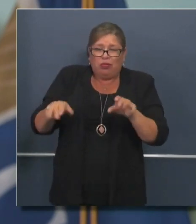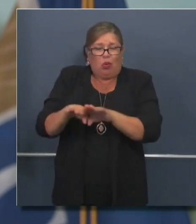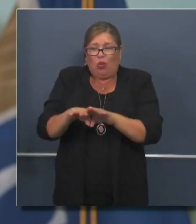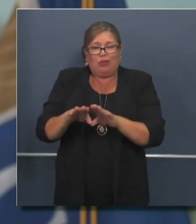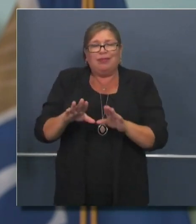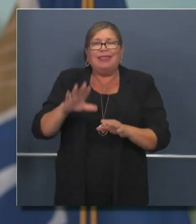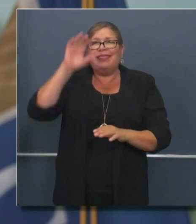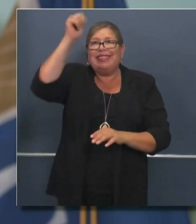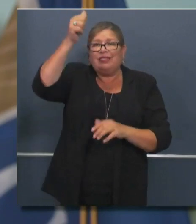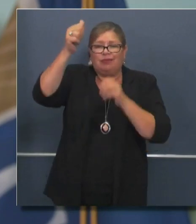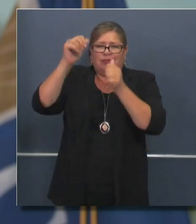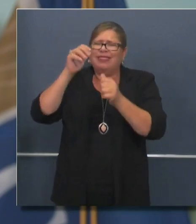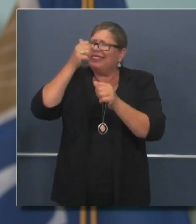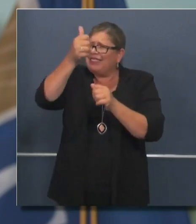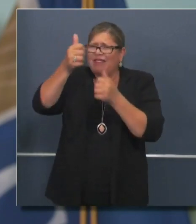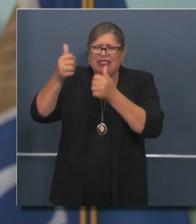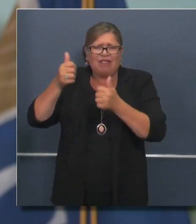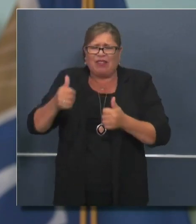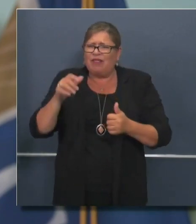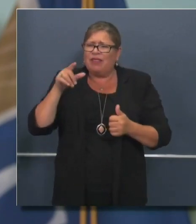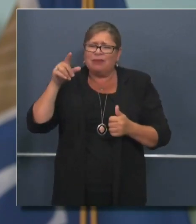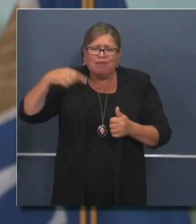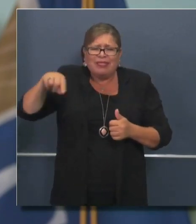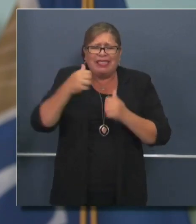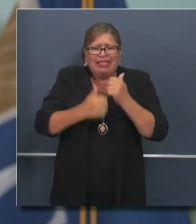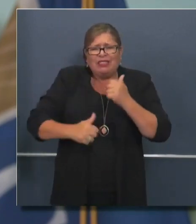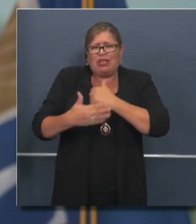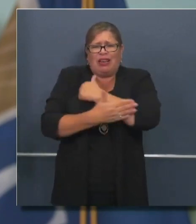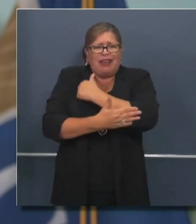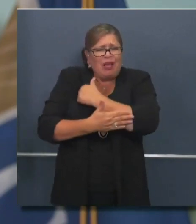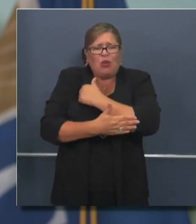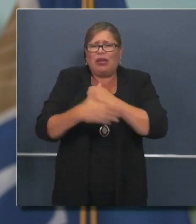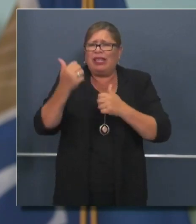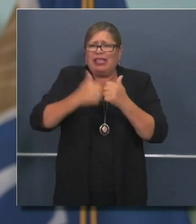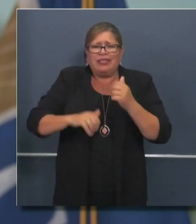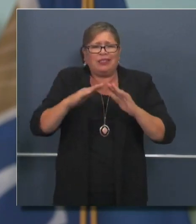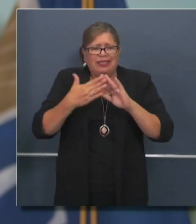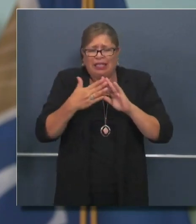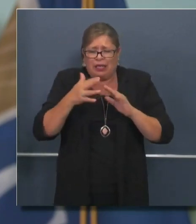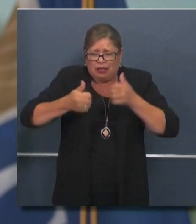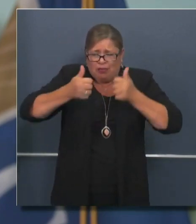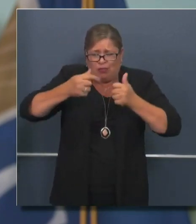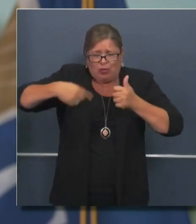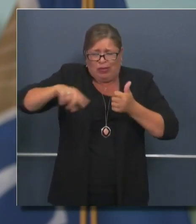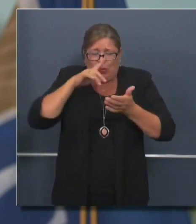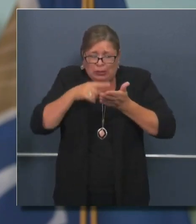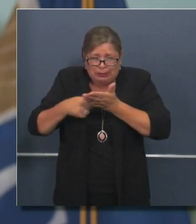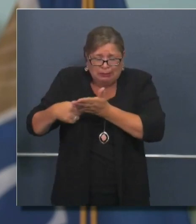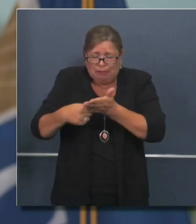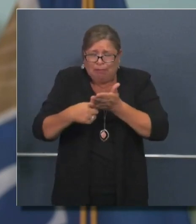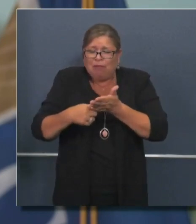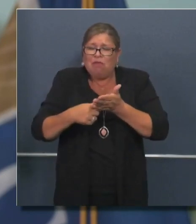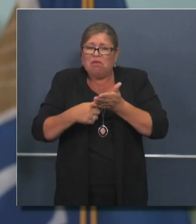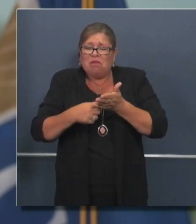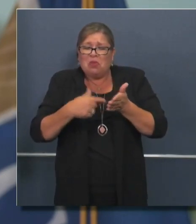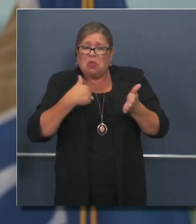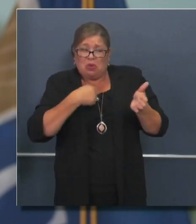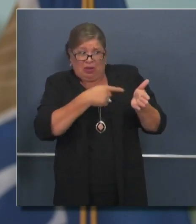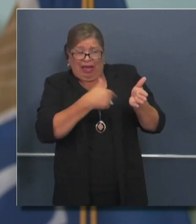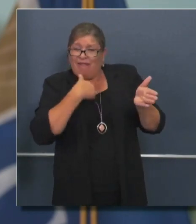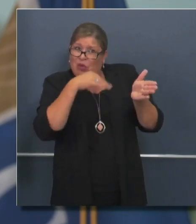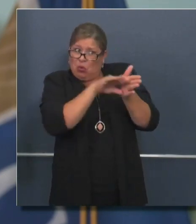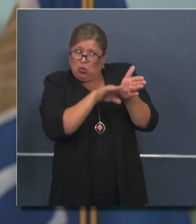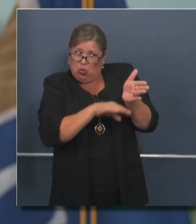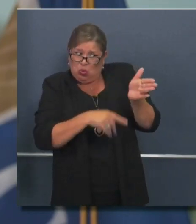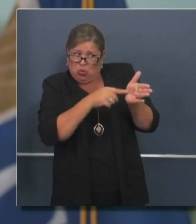officials, local elected officials, with attestations that require certain conditions to be met before they can move in that direction.